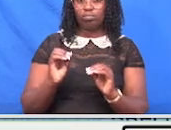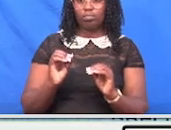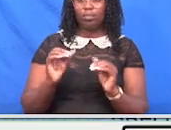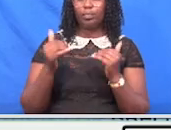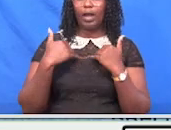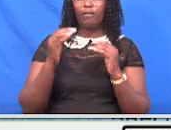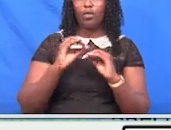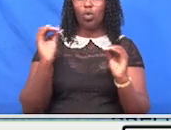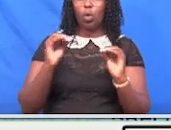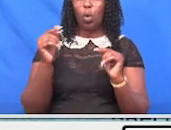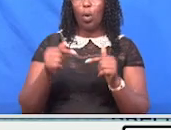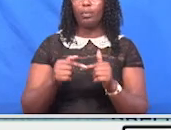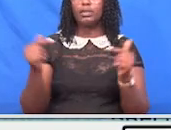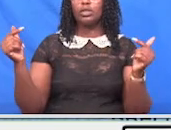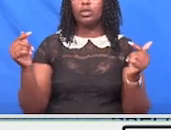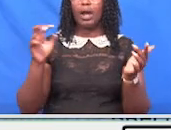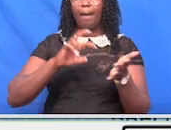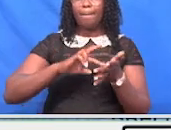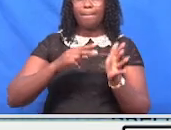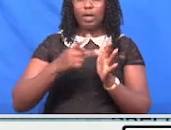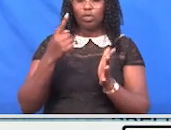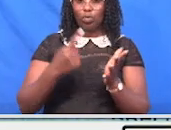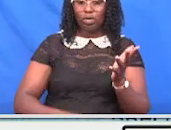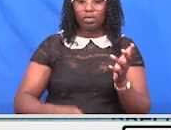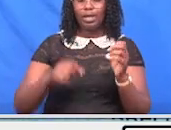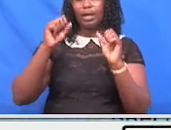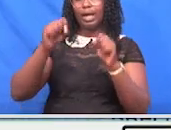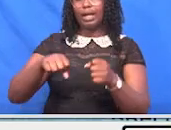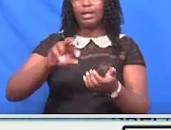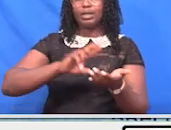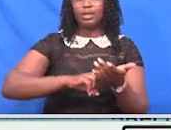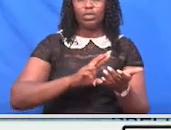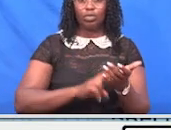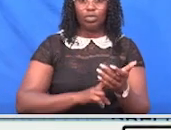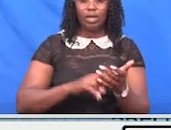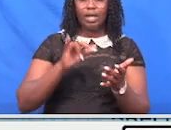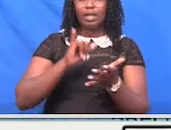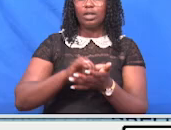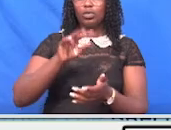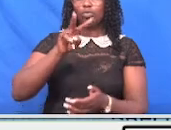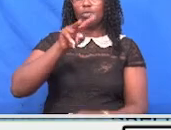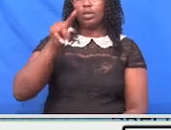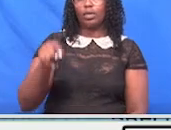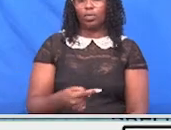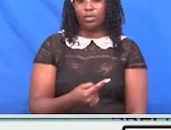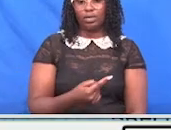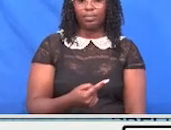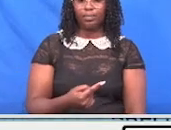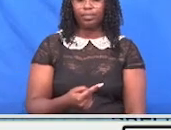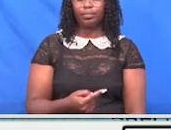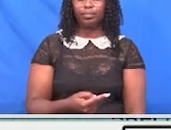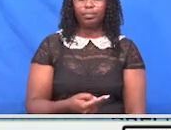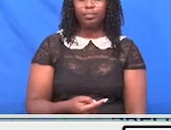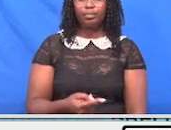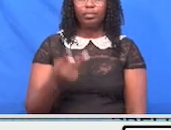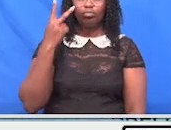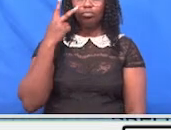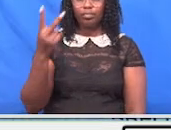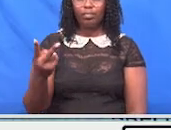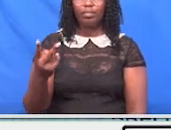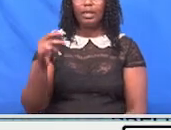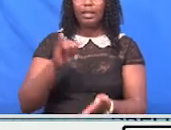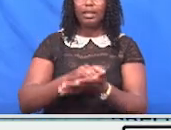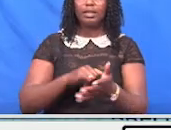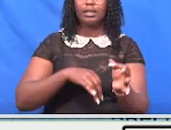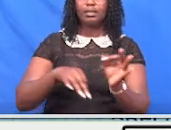no objection, it means that we will go to registration. So registration is 2,000. So you can see your calculation